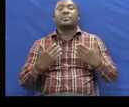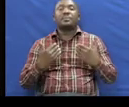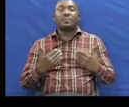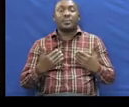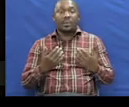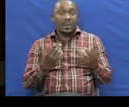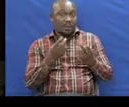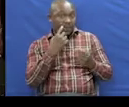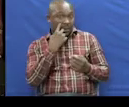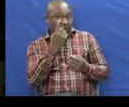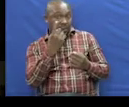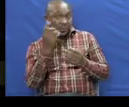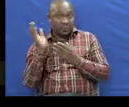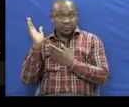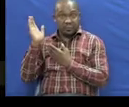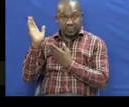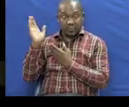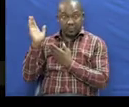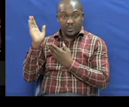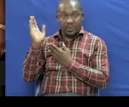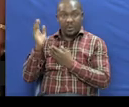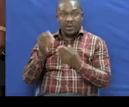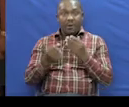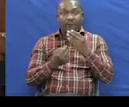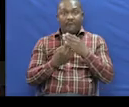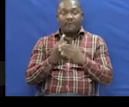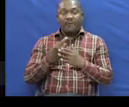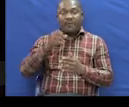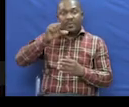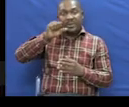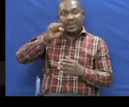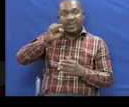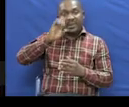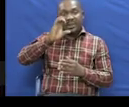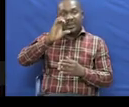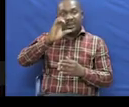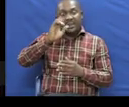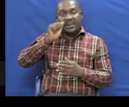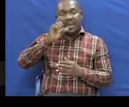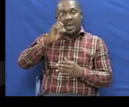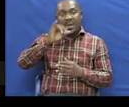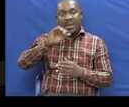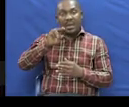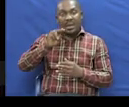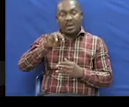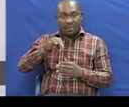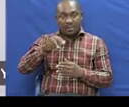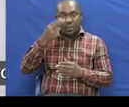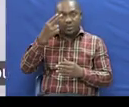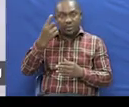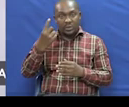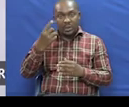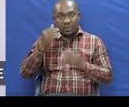So as you can see, from scandium, scandium has atomic number of 21, followed with